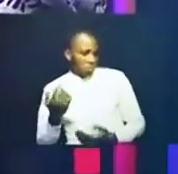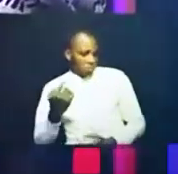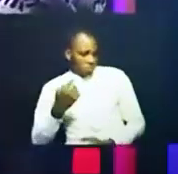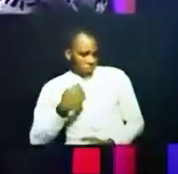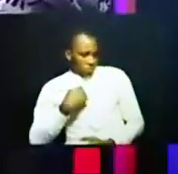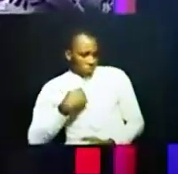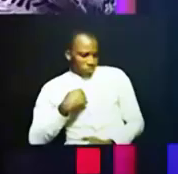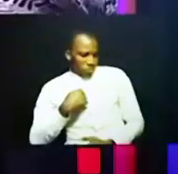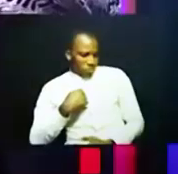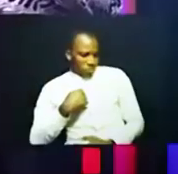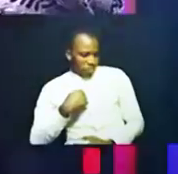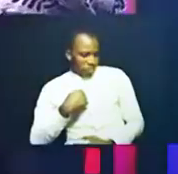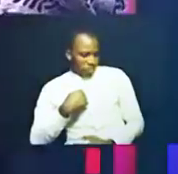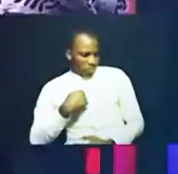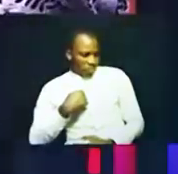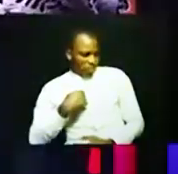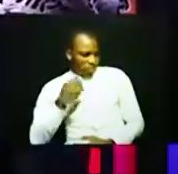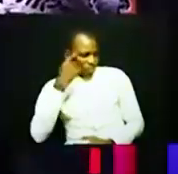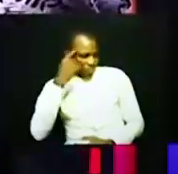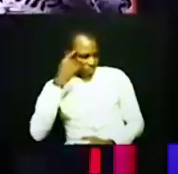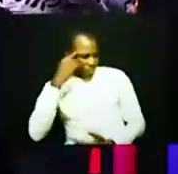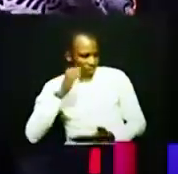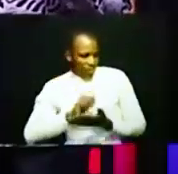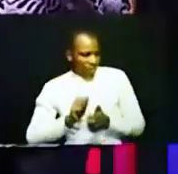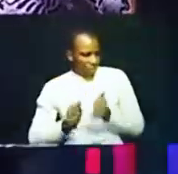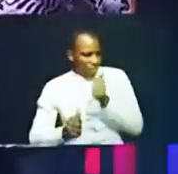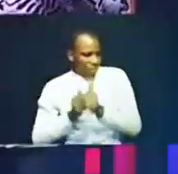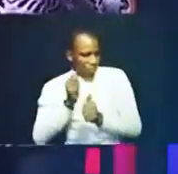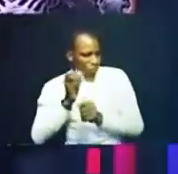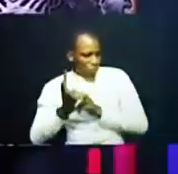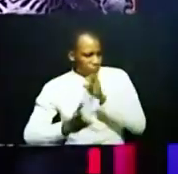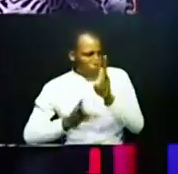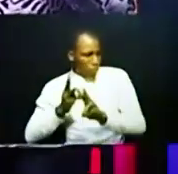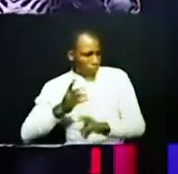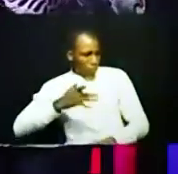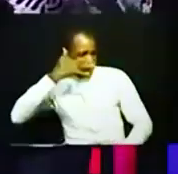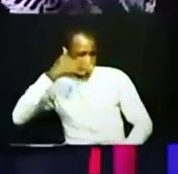myself one of the most fortunate women alive. Me hunu me ho se